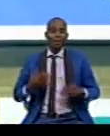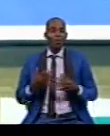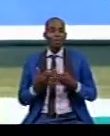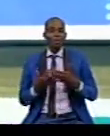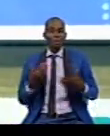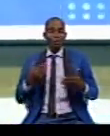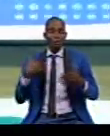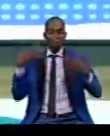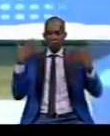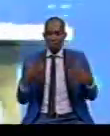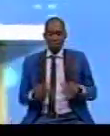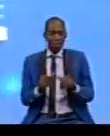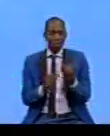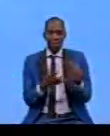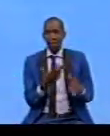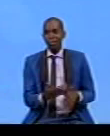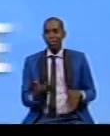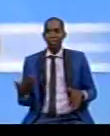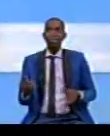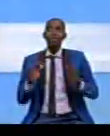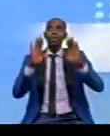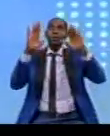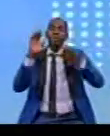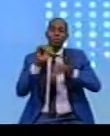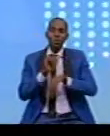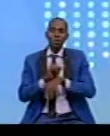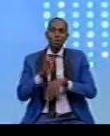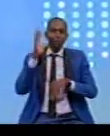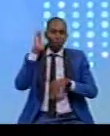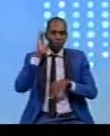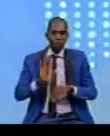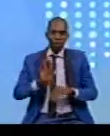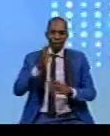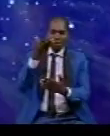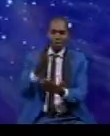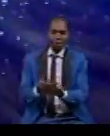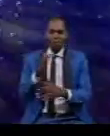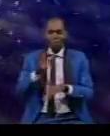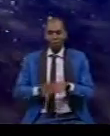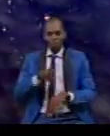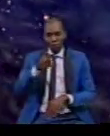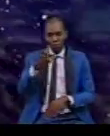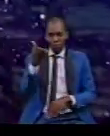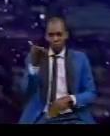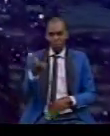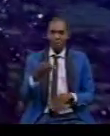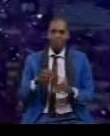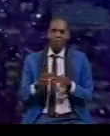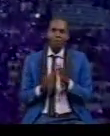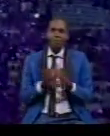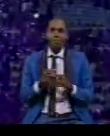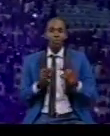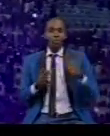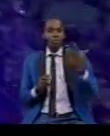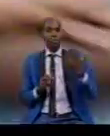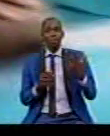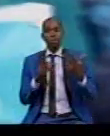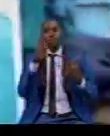1, 2, 3, 4, and now I came to the crusade, and out of those 4